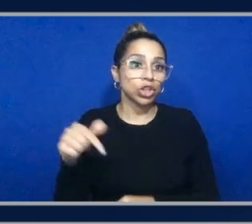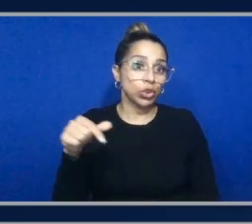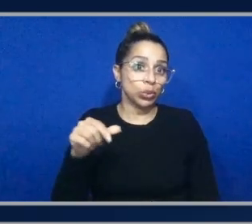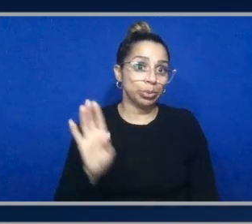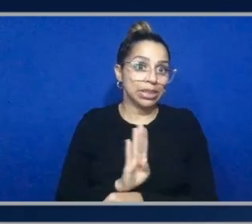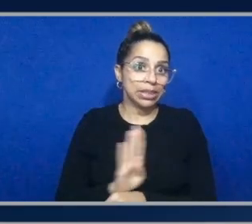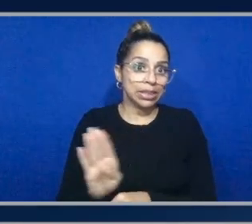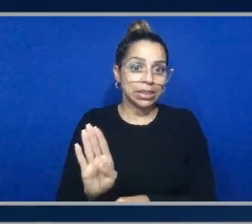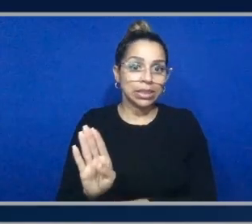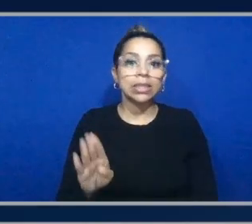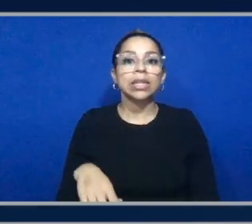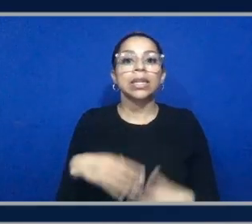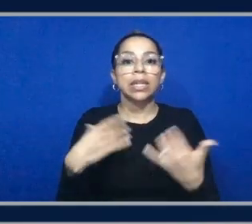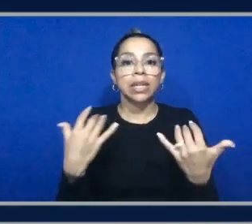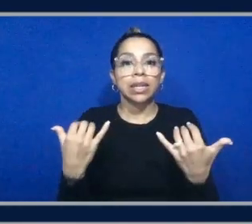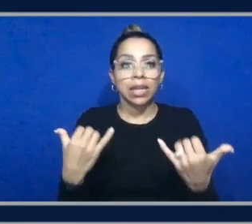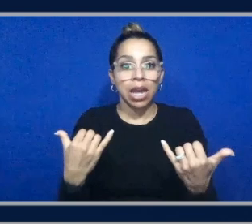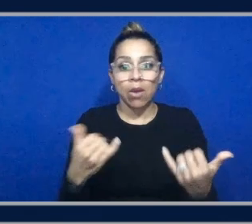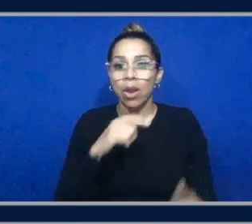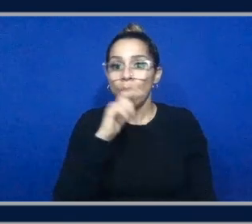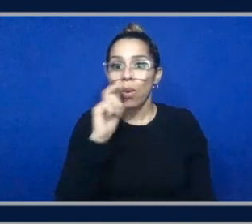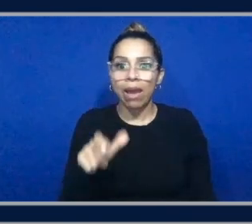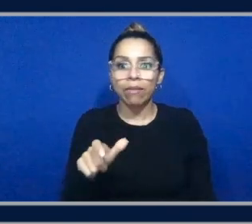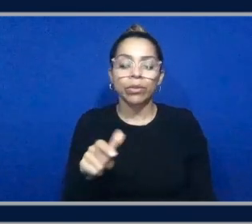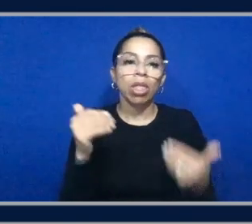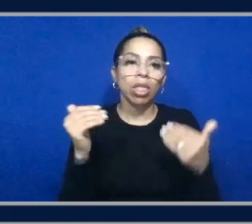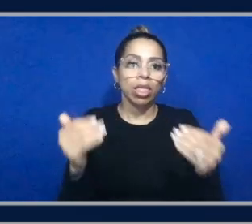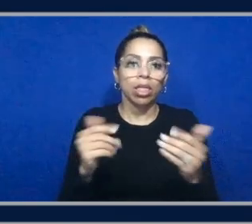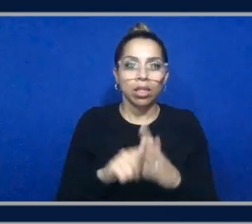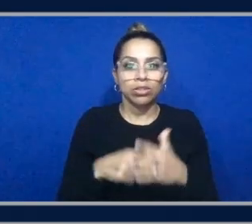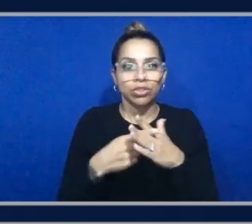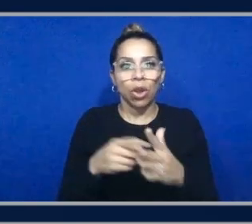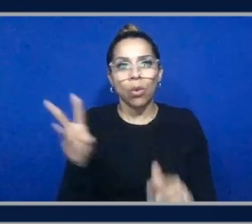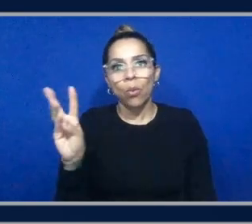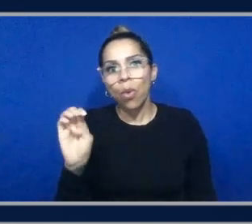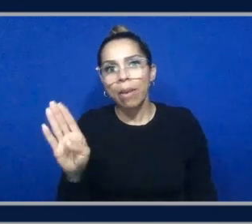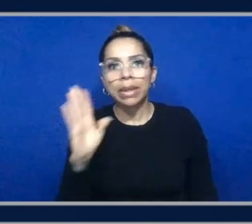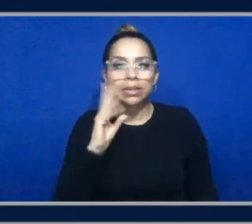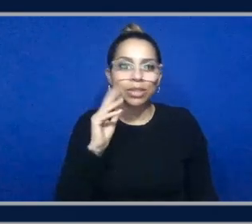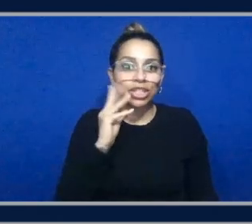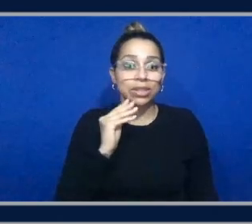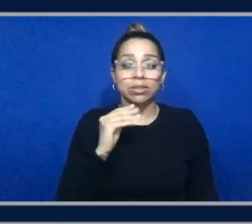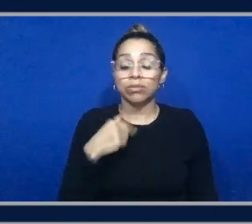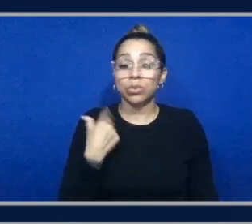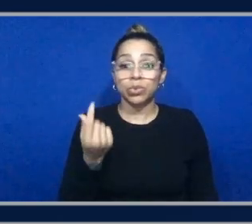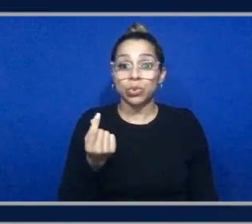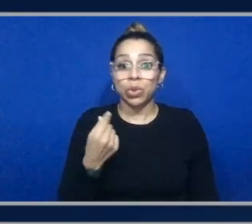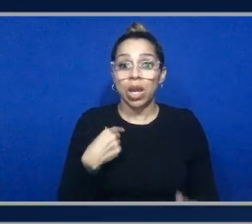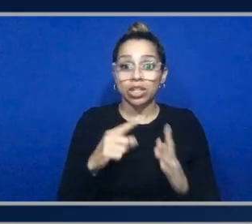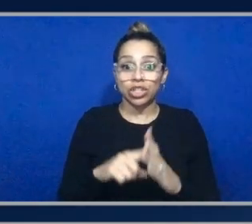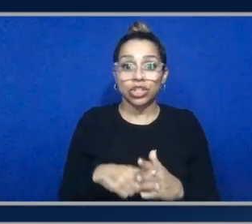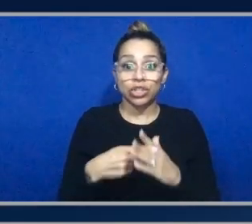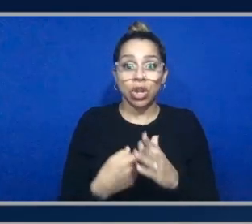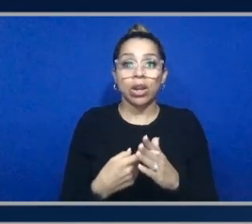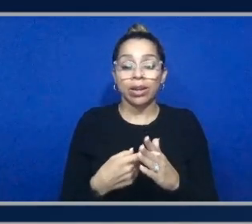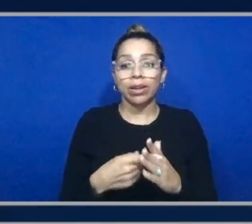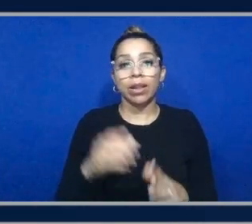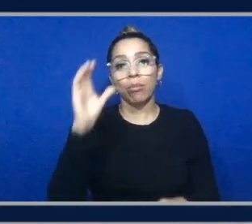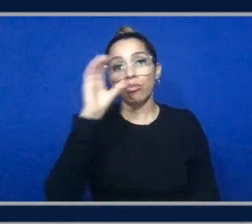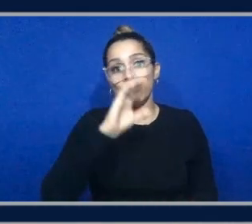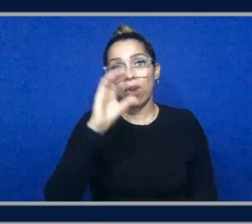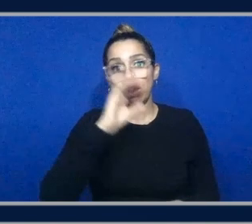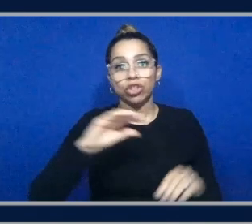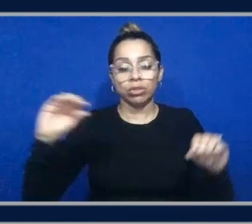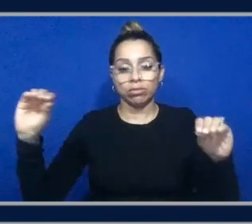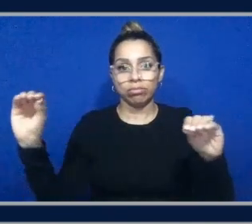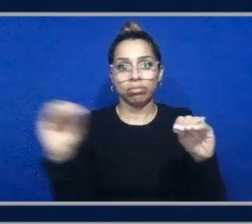have to go and start the web experience. What I can do here is that I just started the browser plugin. So I have my digital